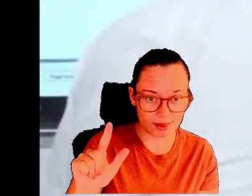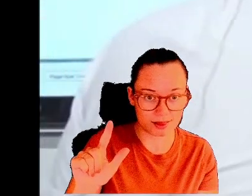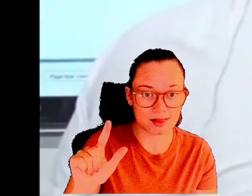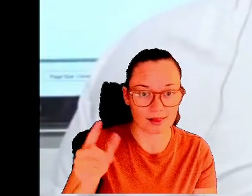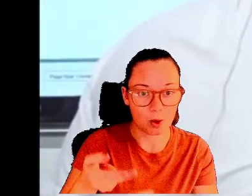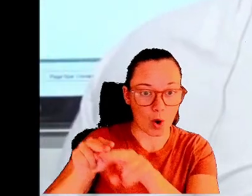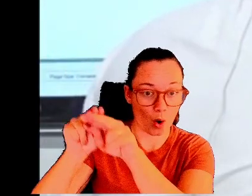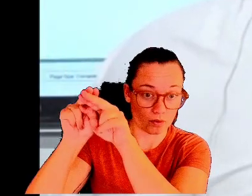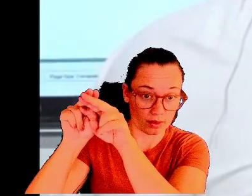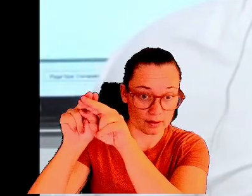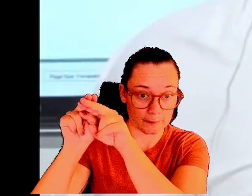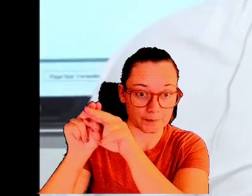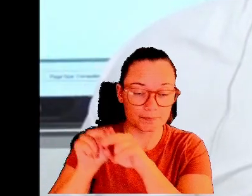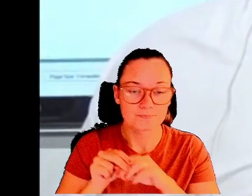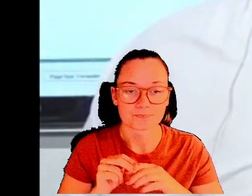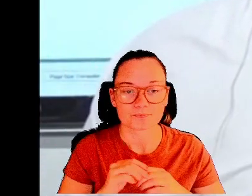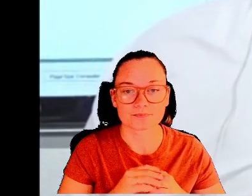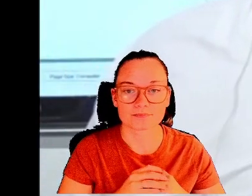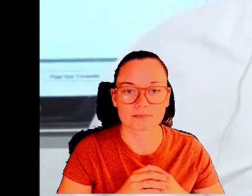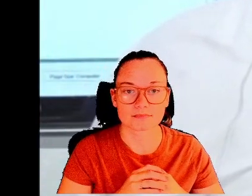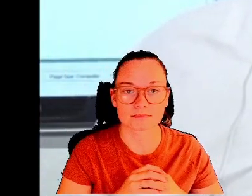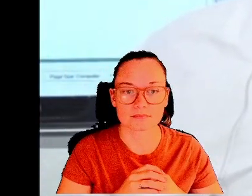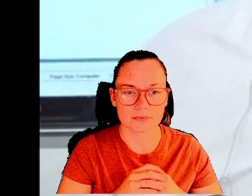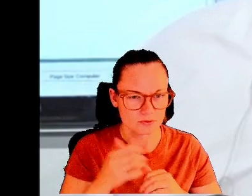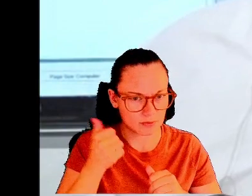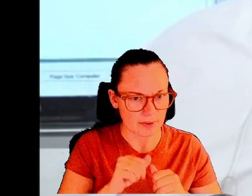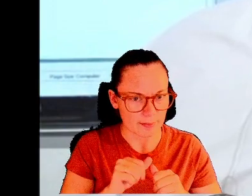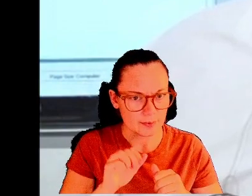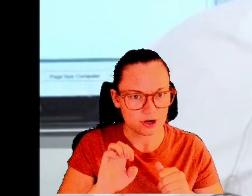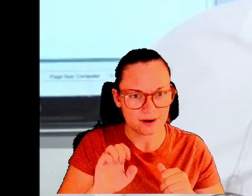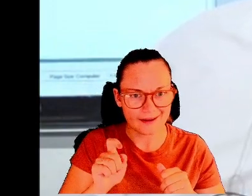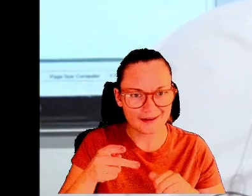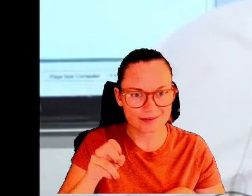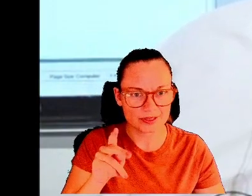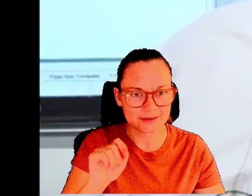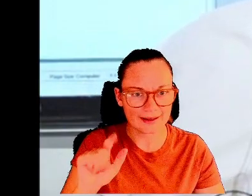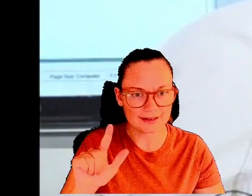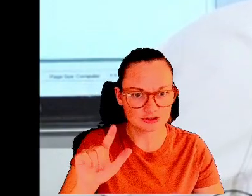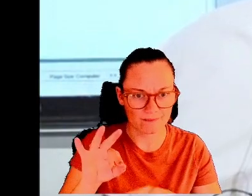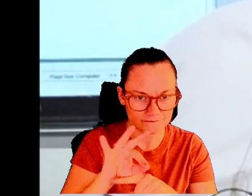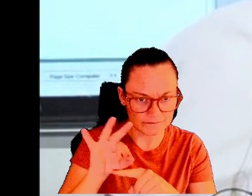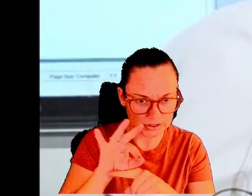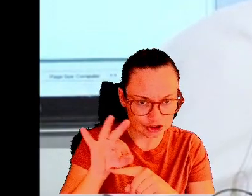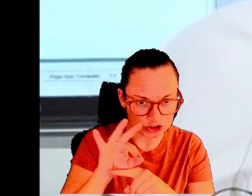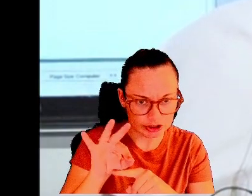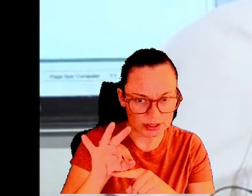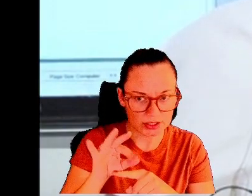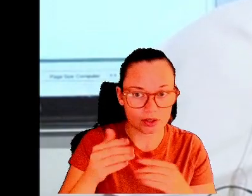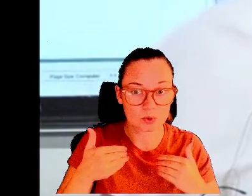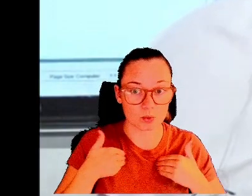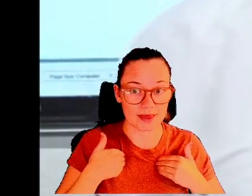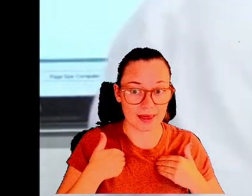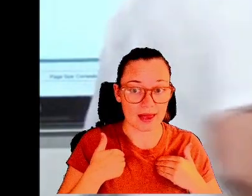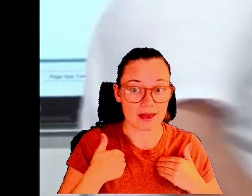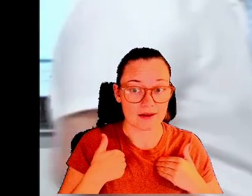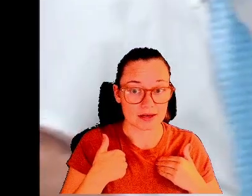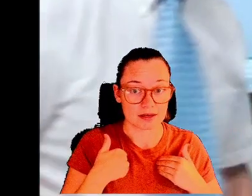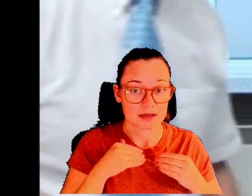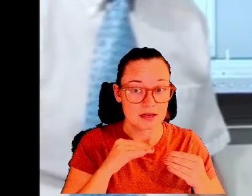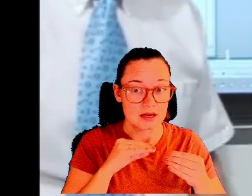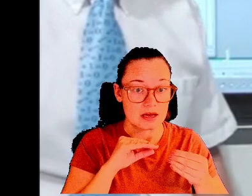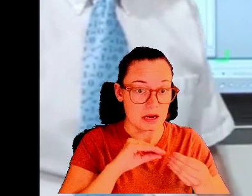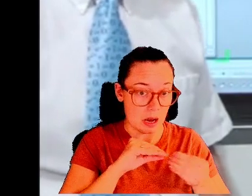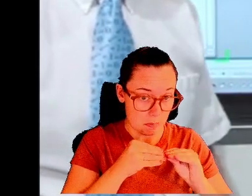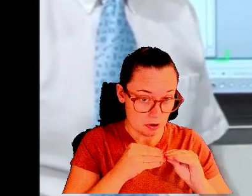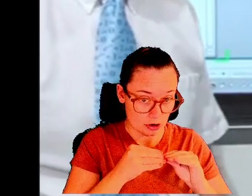when we were talking about exponential functions, we had some number times some number to the